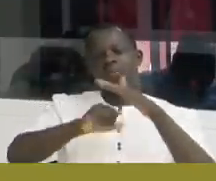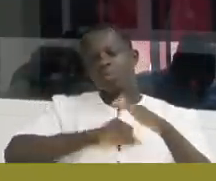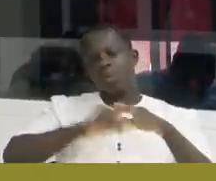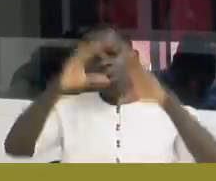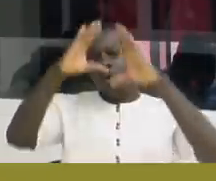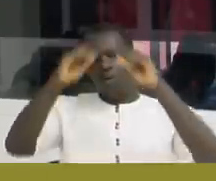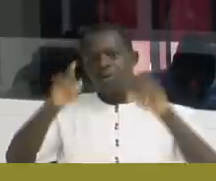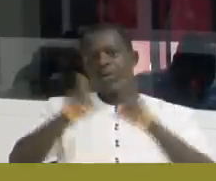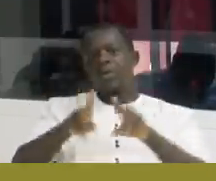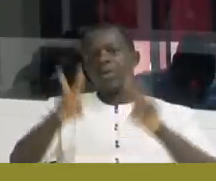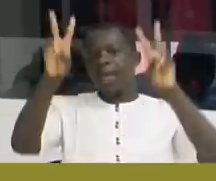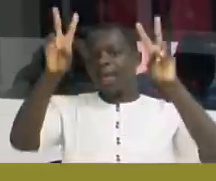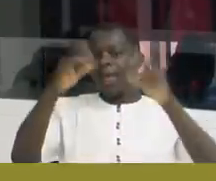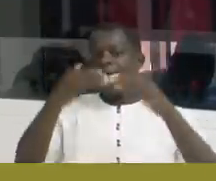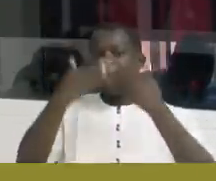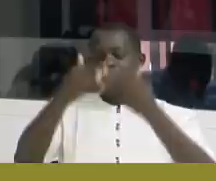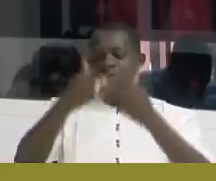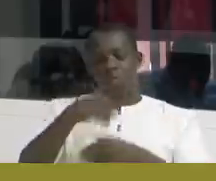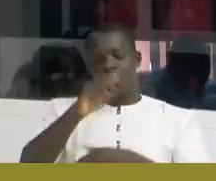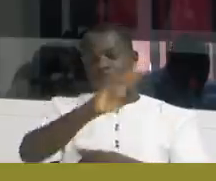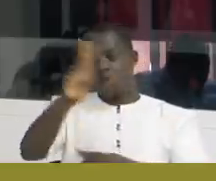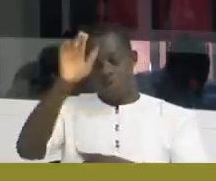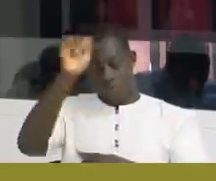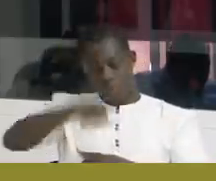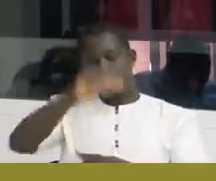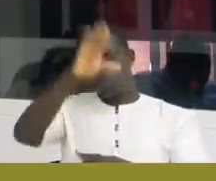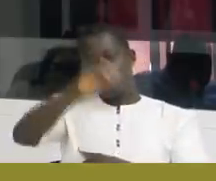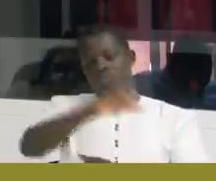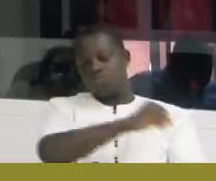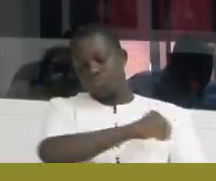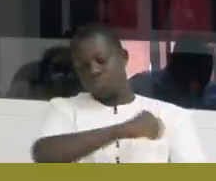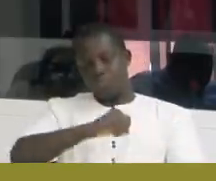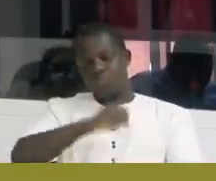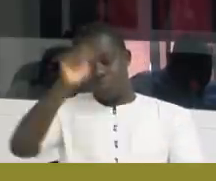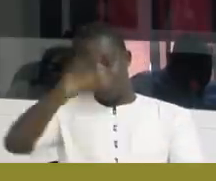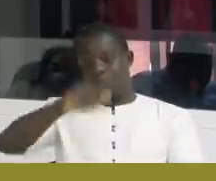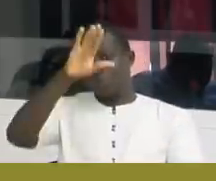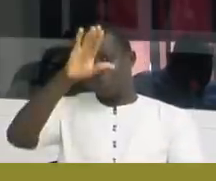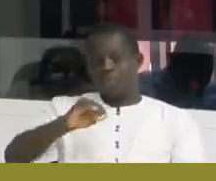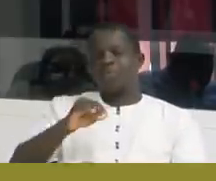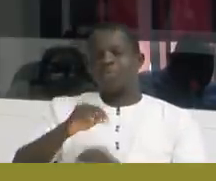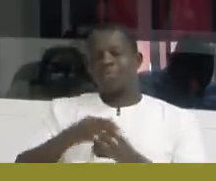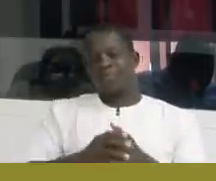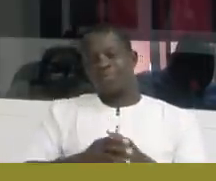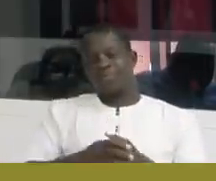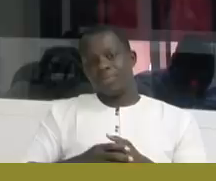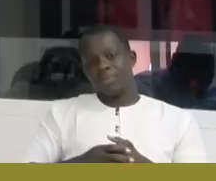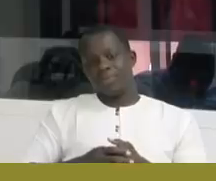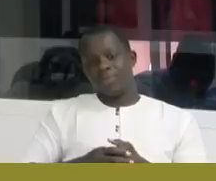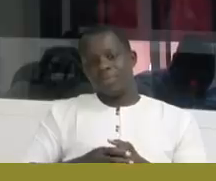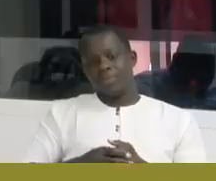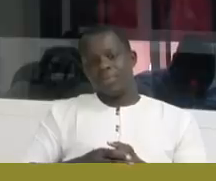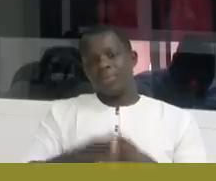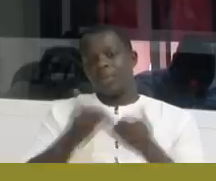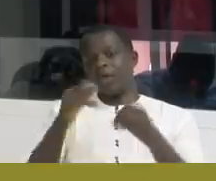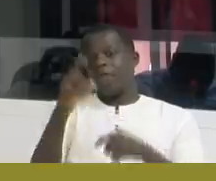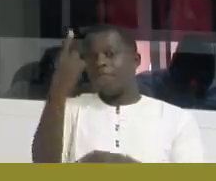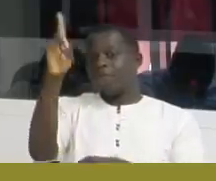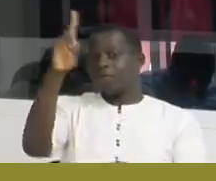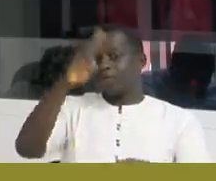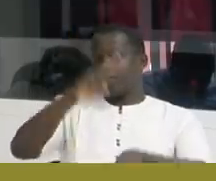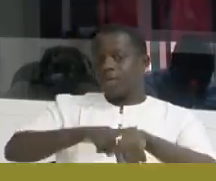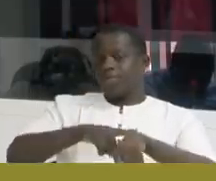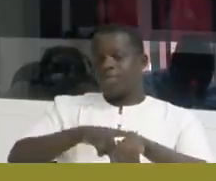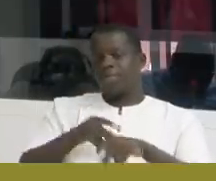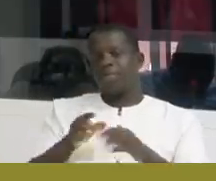me that, no, he's going to launch it. Yes, he's going to launch the coup. So for the first time,